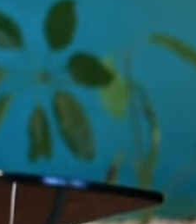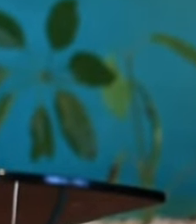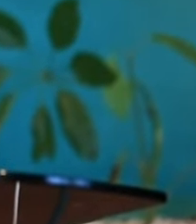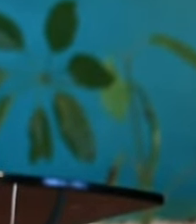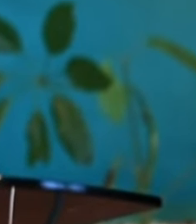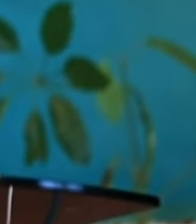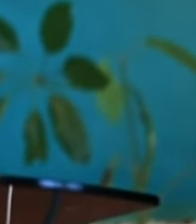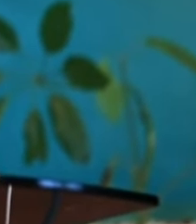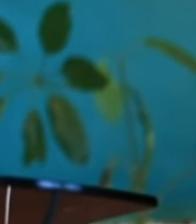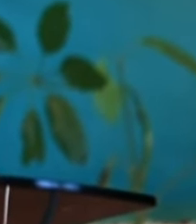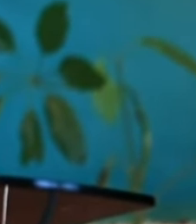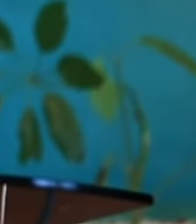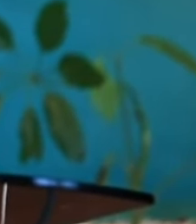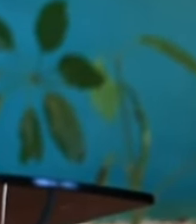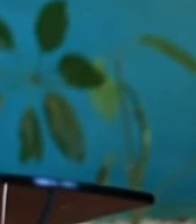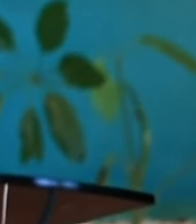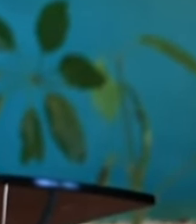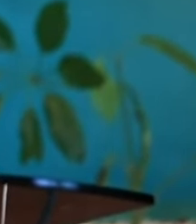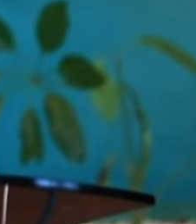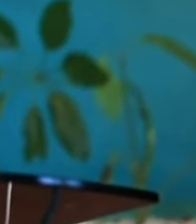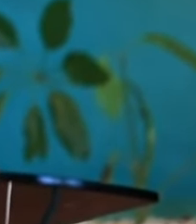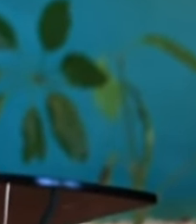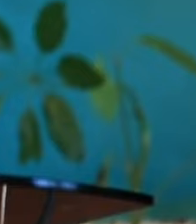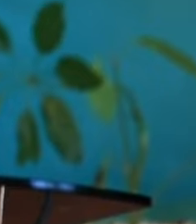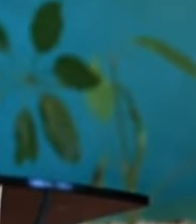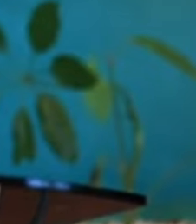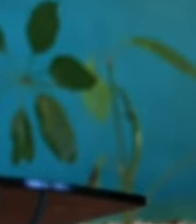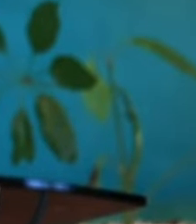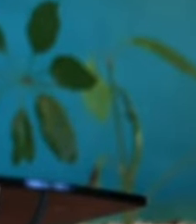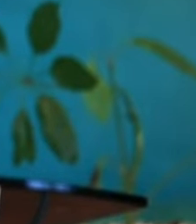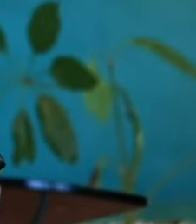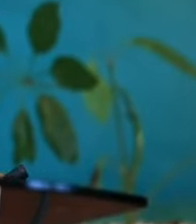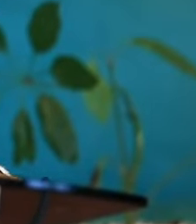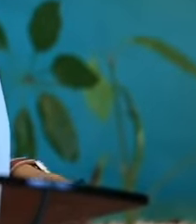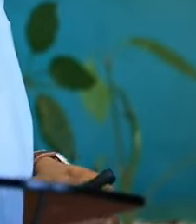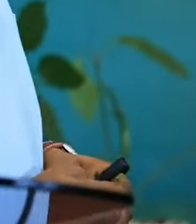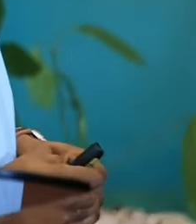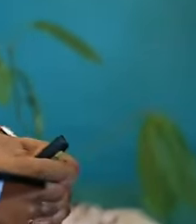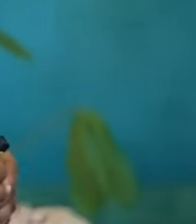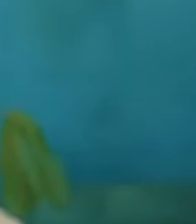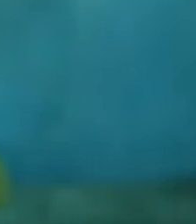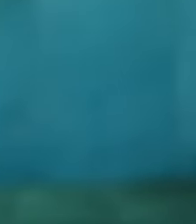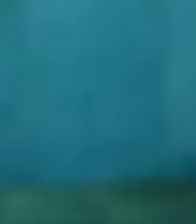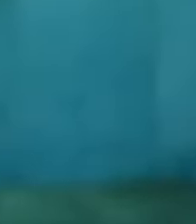ladies and gentlemen, being single, it's not a crime.